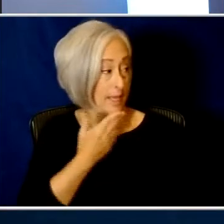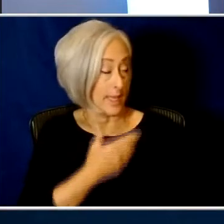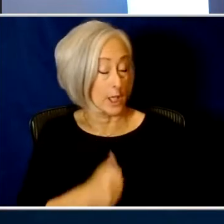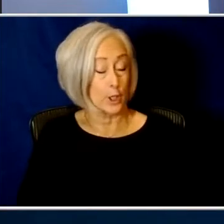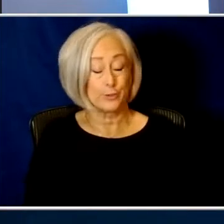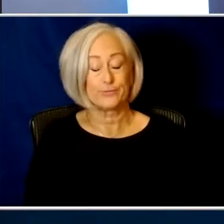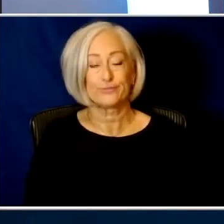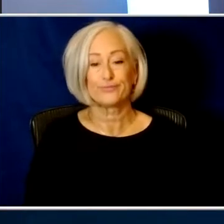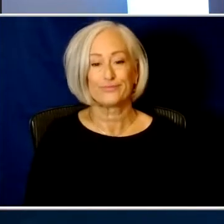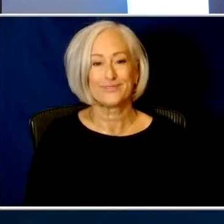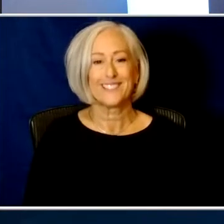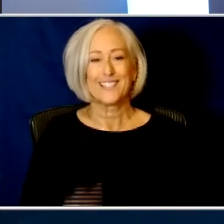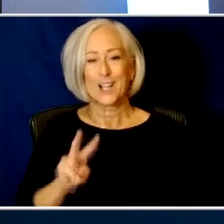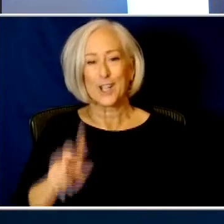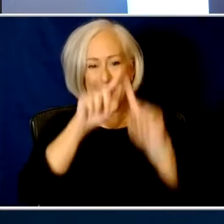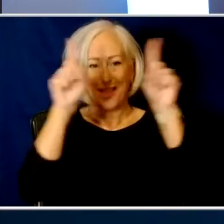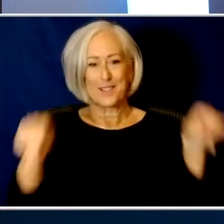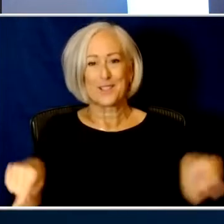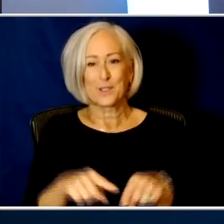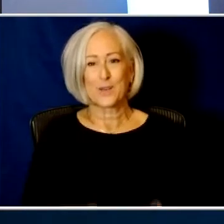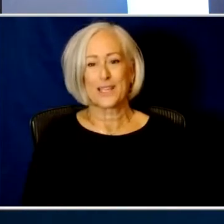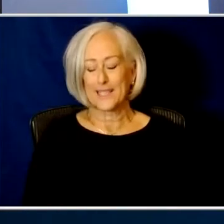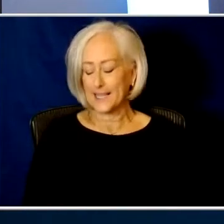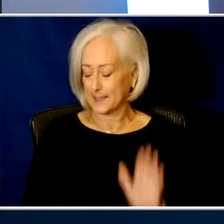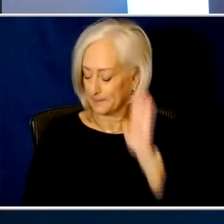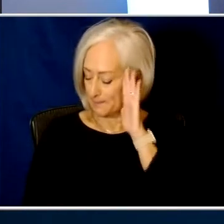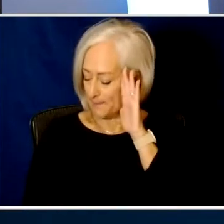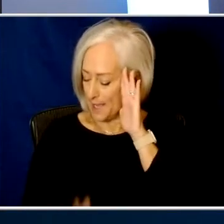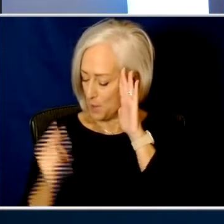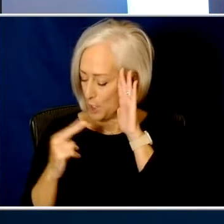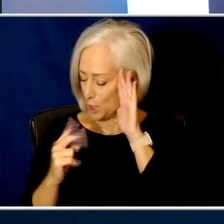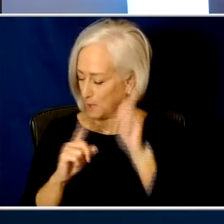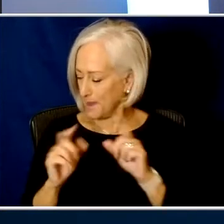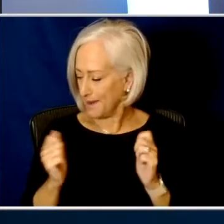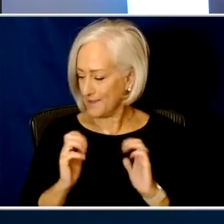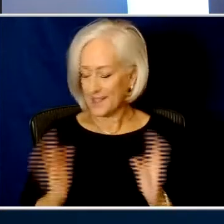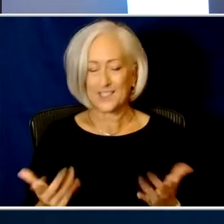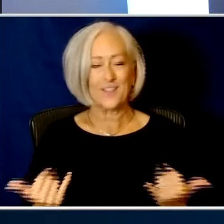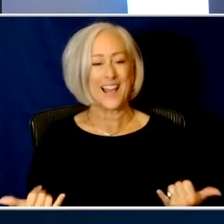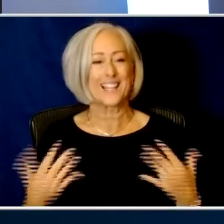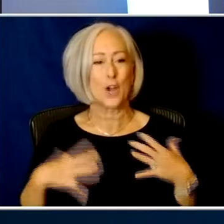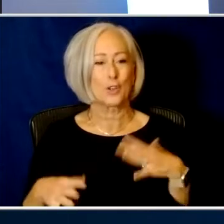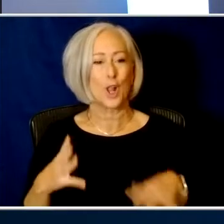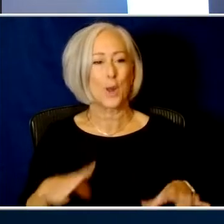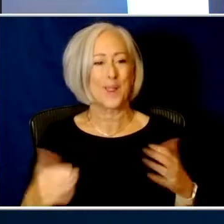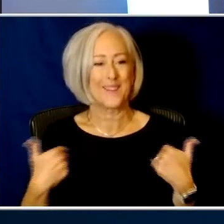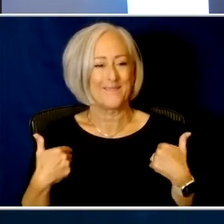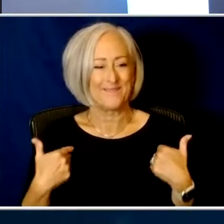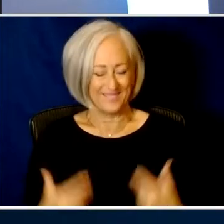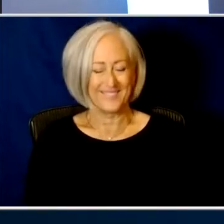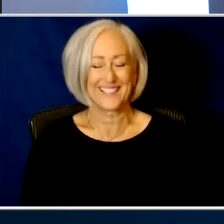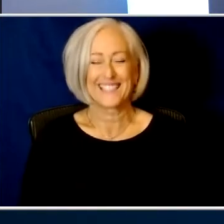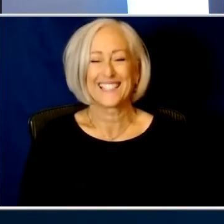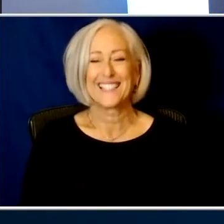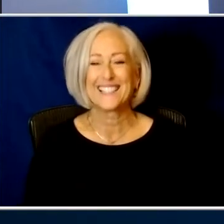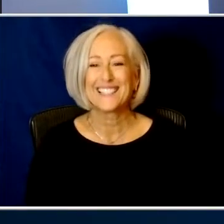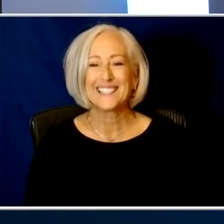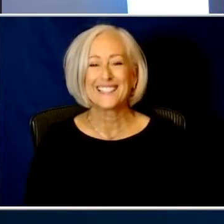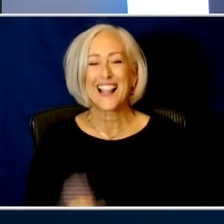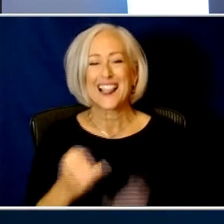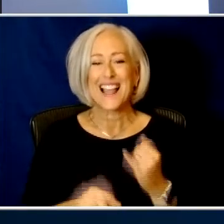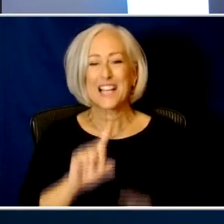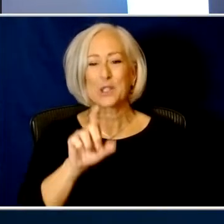targeted iodine. Yeah, so I think you should be okay. That really shouldn't affect the other any other aspect of your immune system. Certainly,